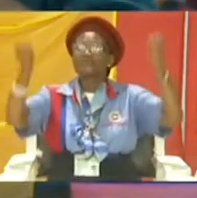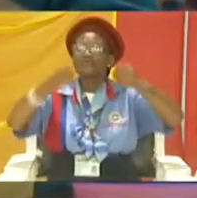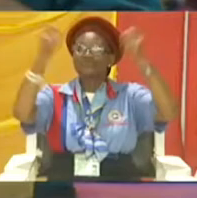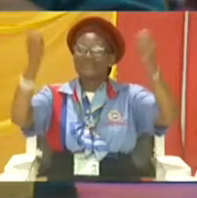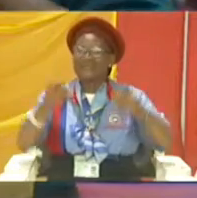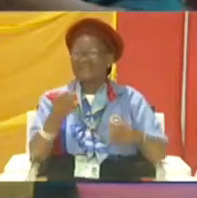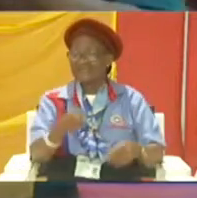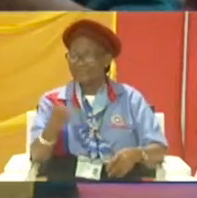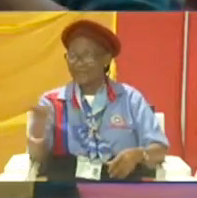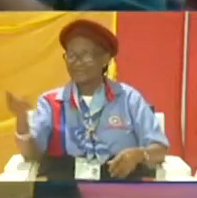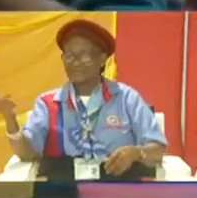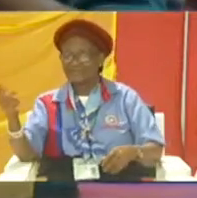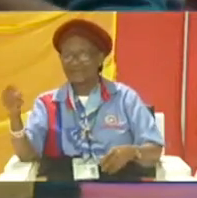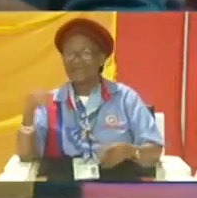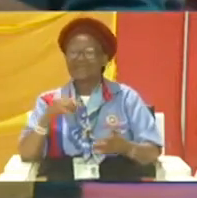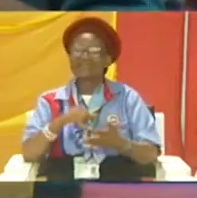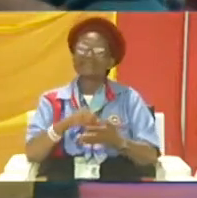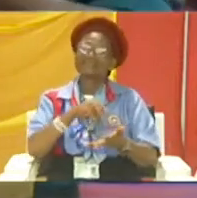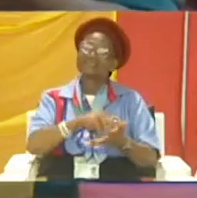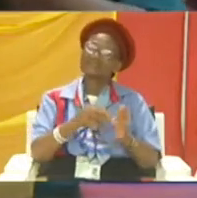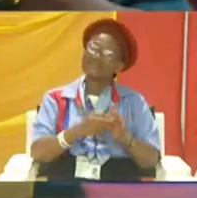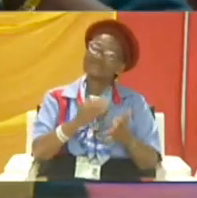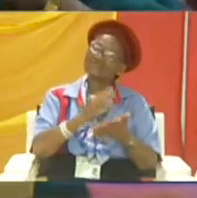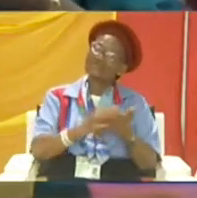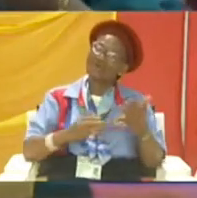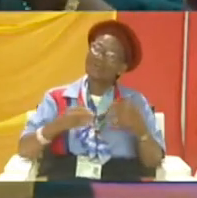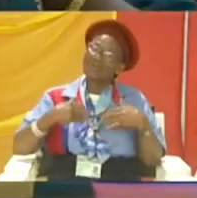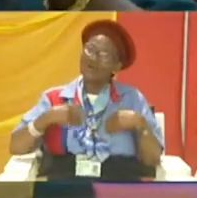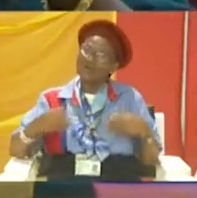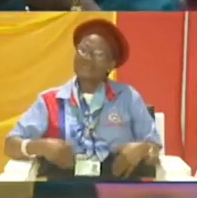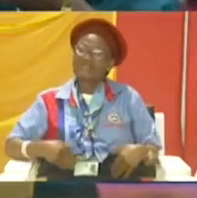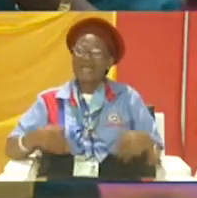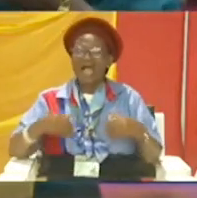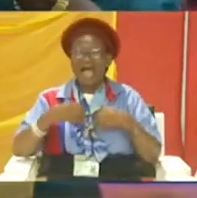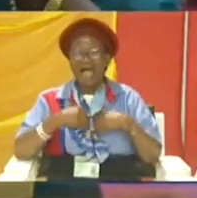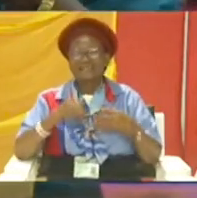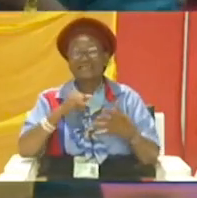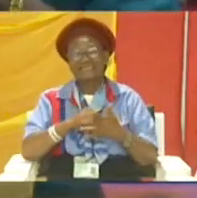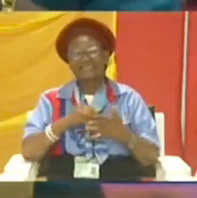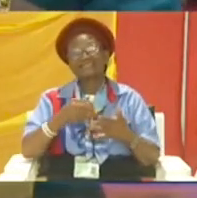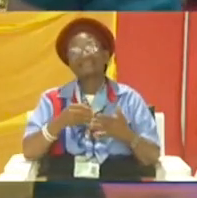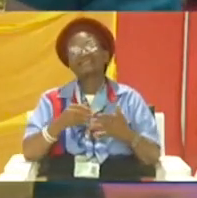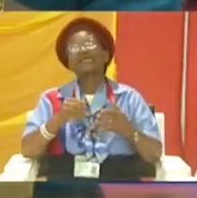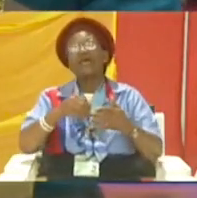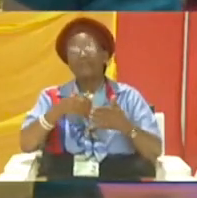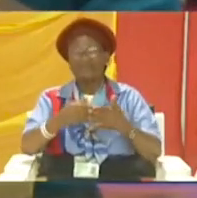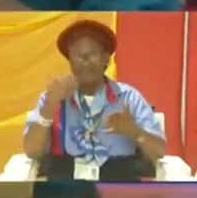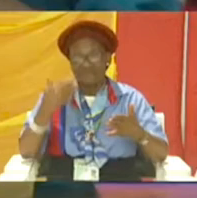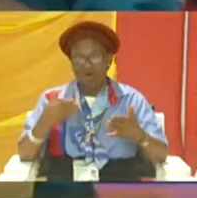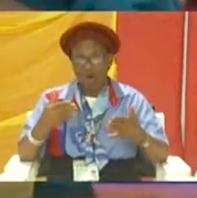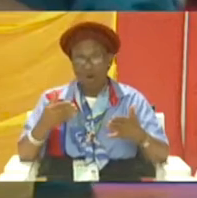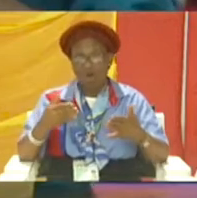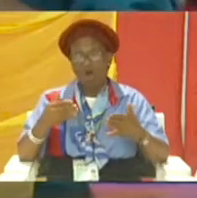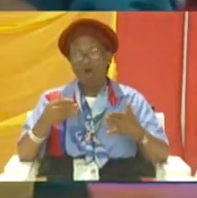It means somebody had it before, had plenty before,